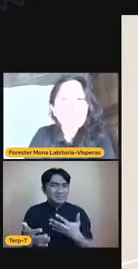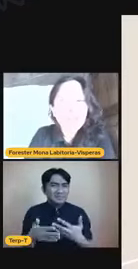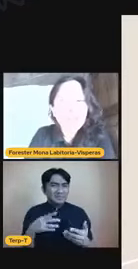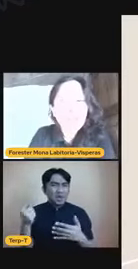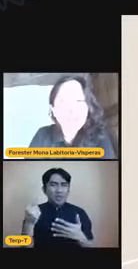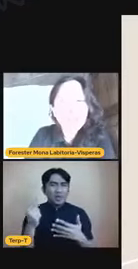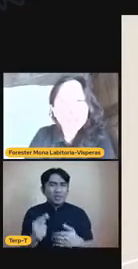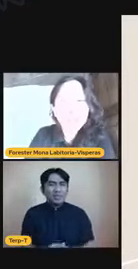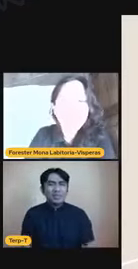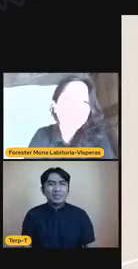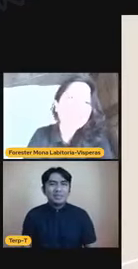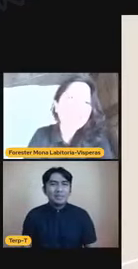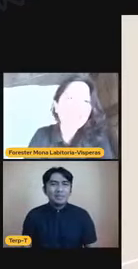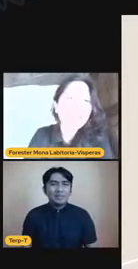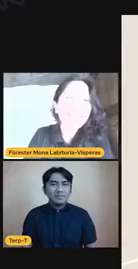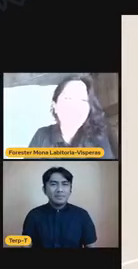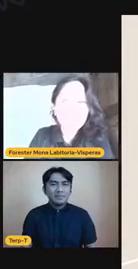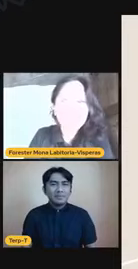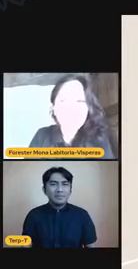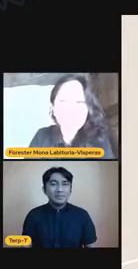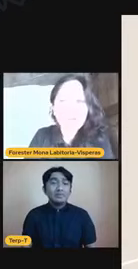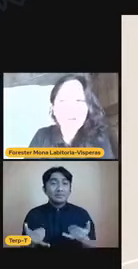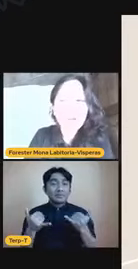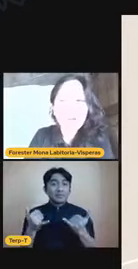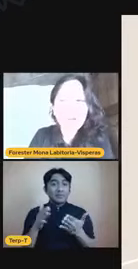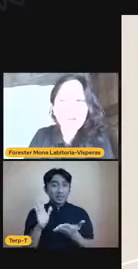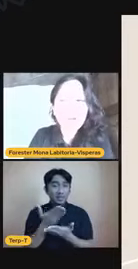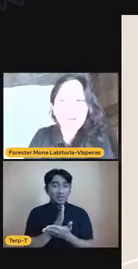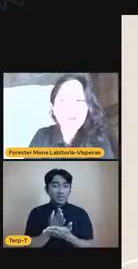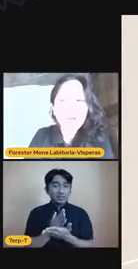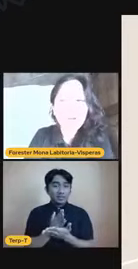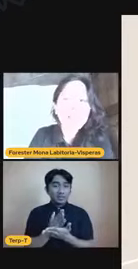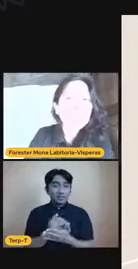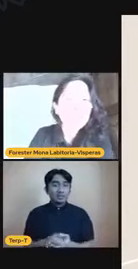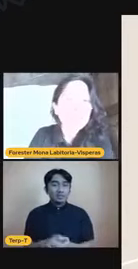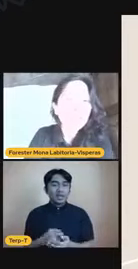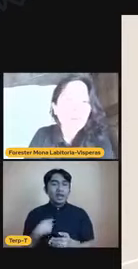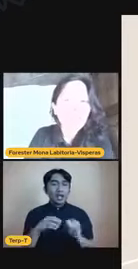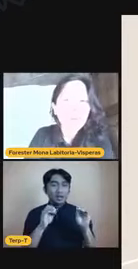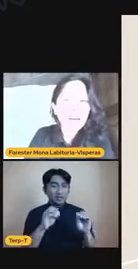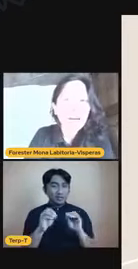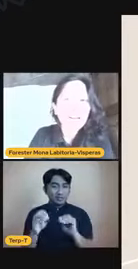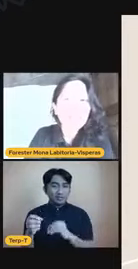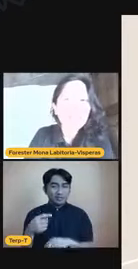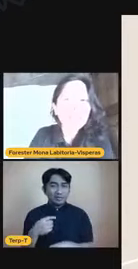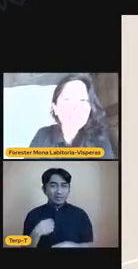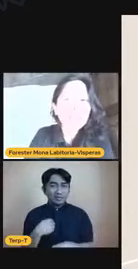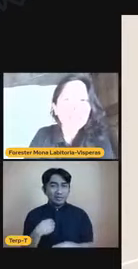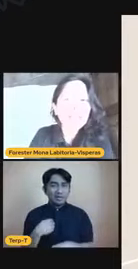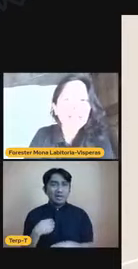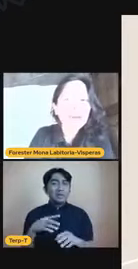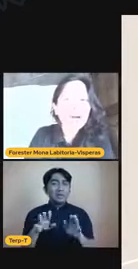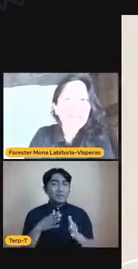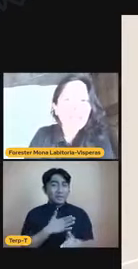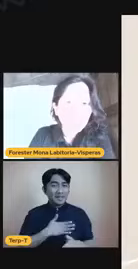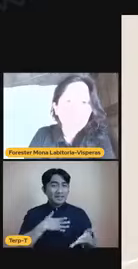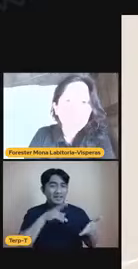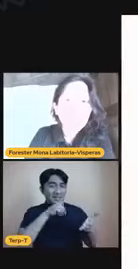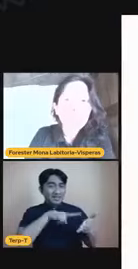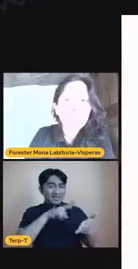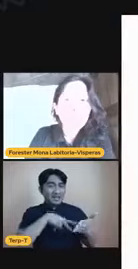So I want to share an assignment dahil po natuturo ako before. Please read the poem, Our